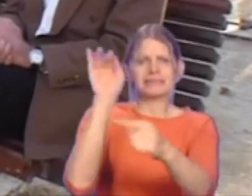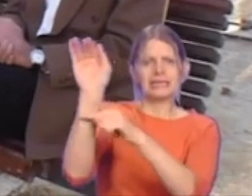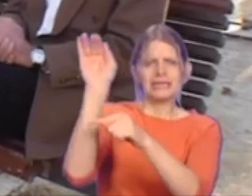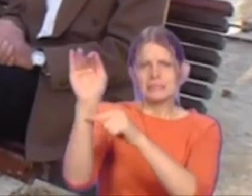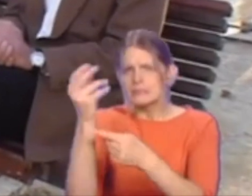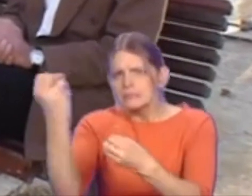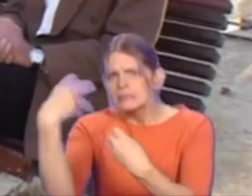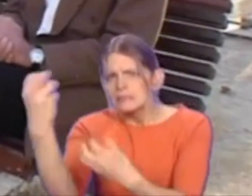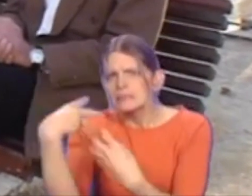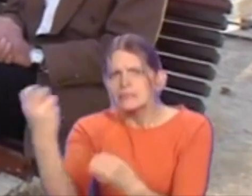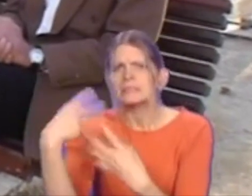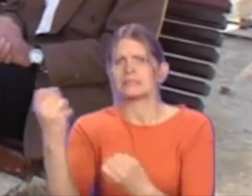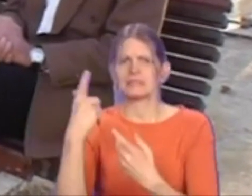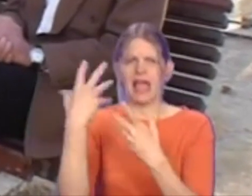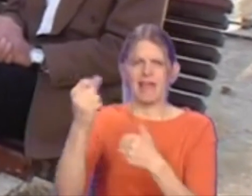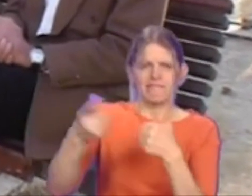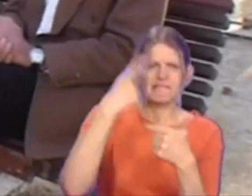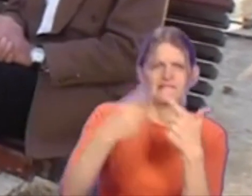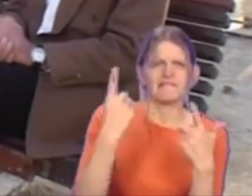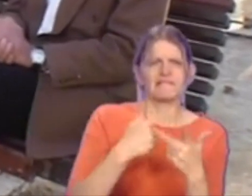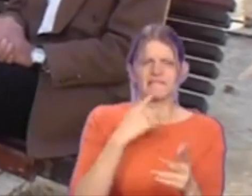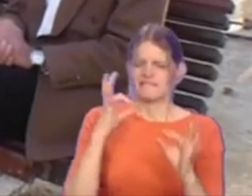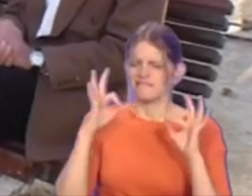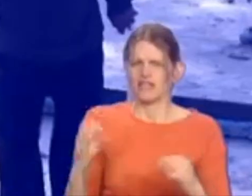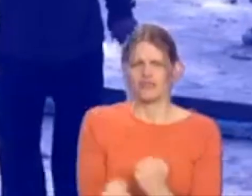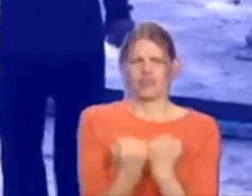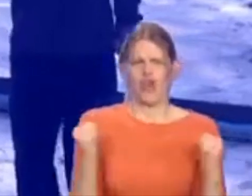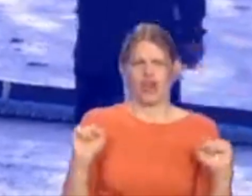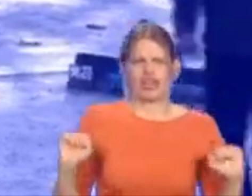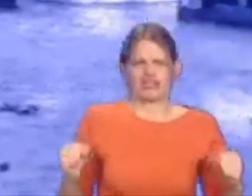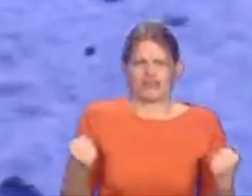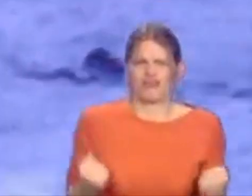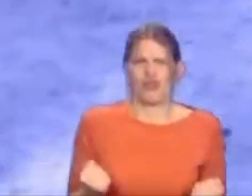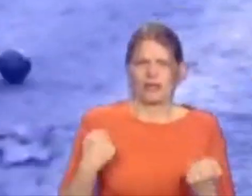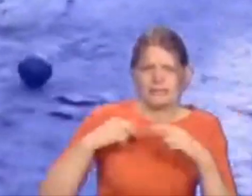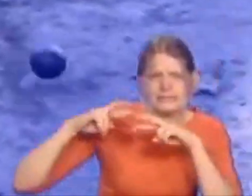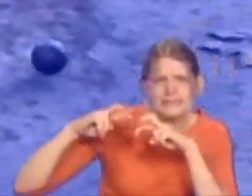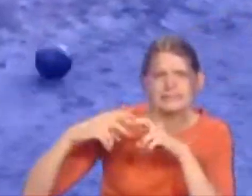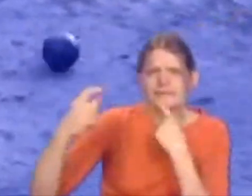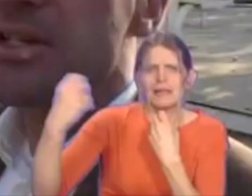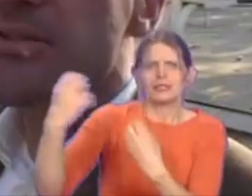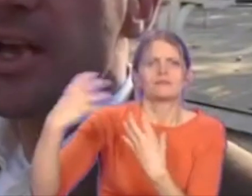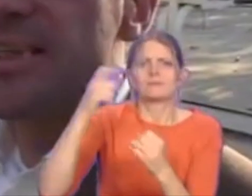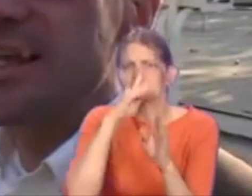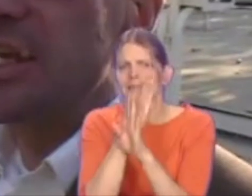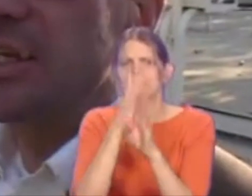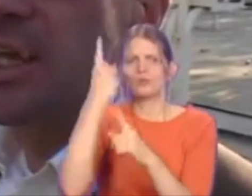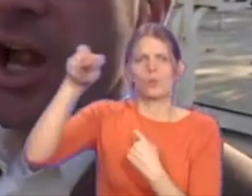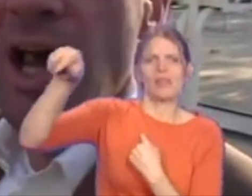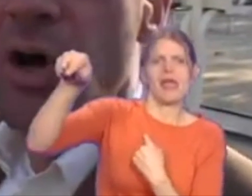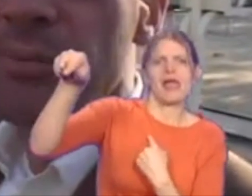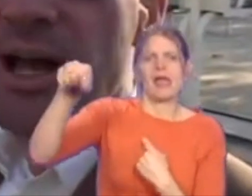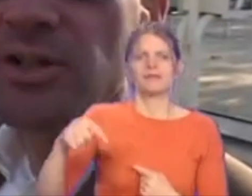an example of this piece of kit in order to study how good it was. We learnt they were in the process of